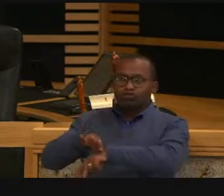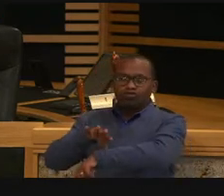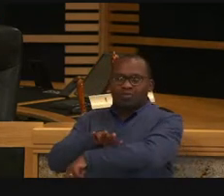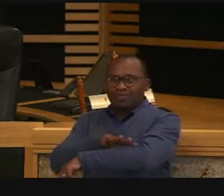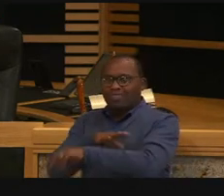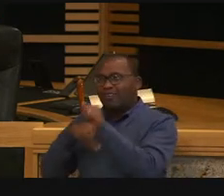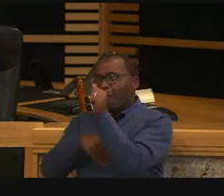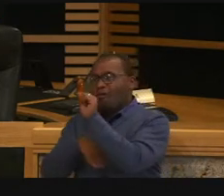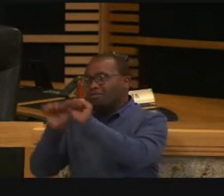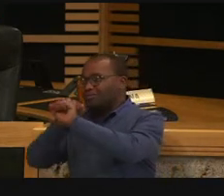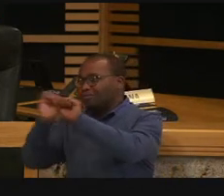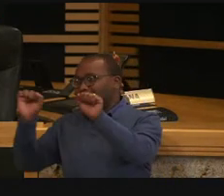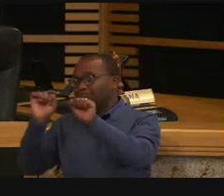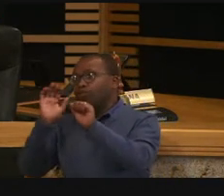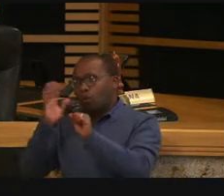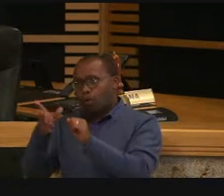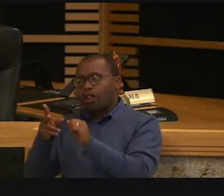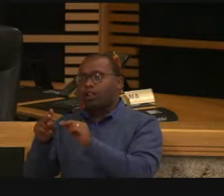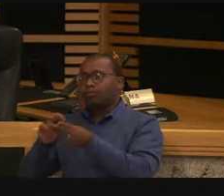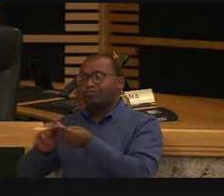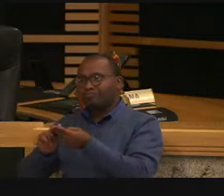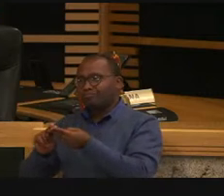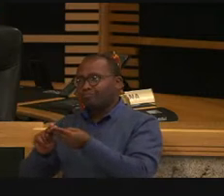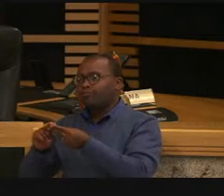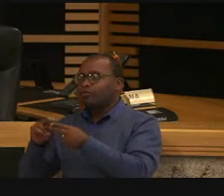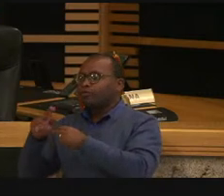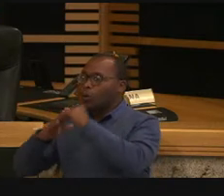The pavement